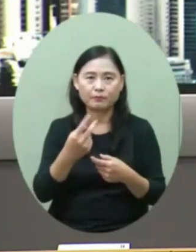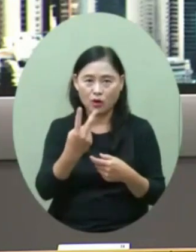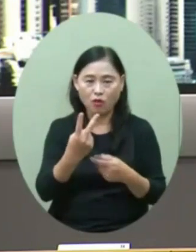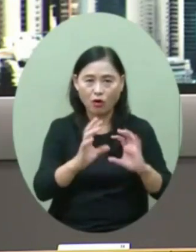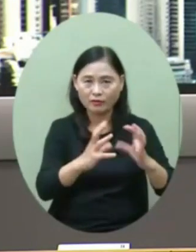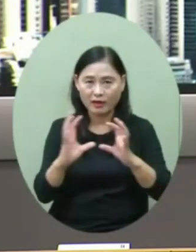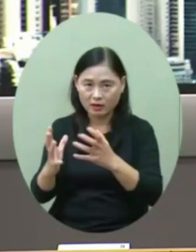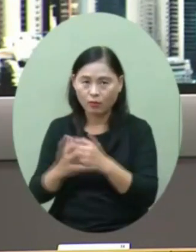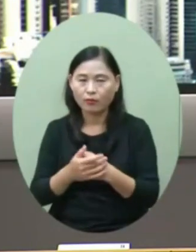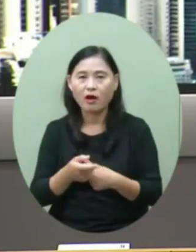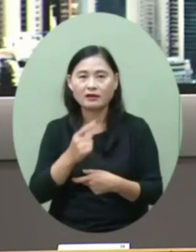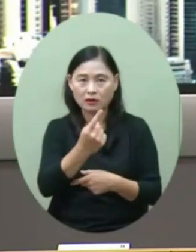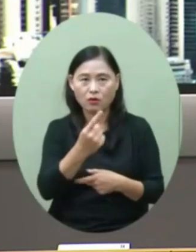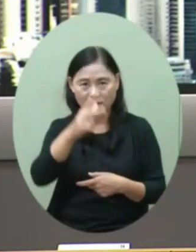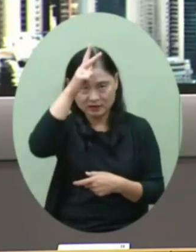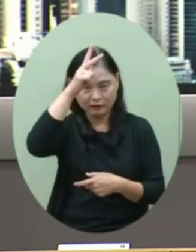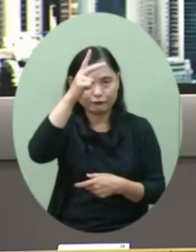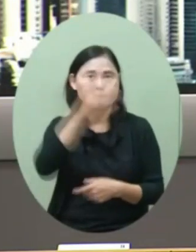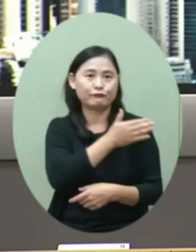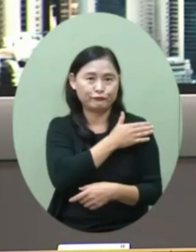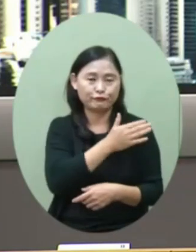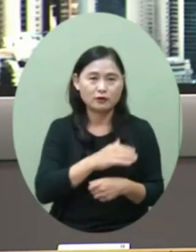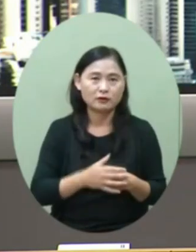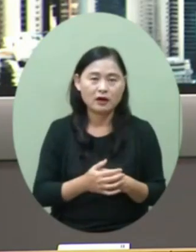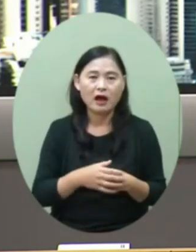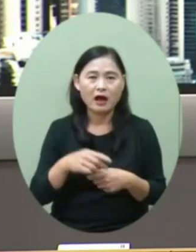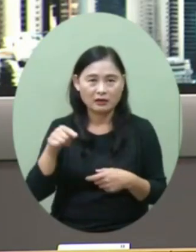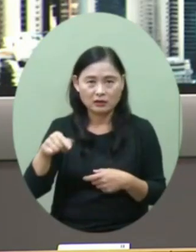procedures. Now, the SL government